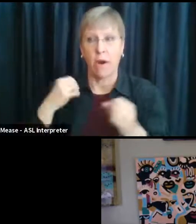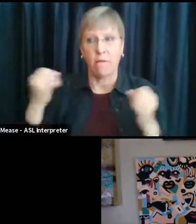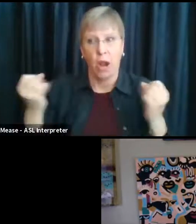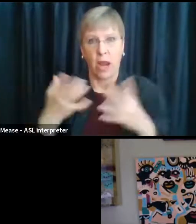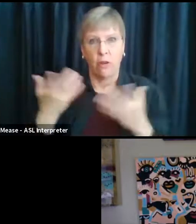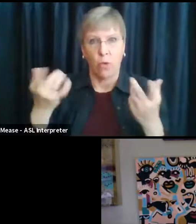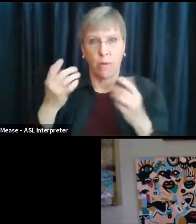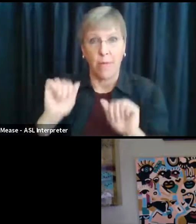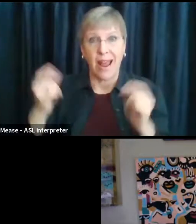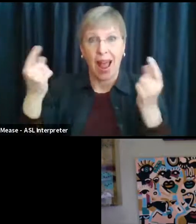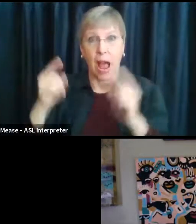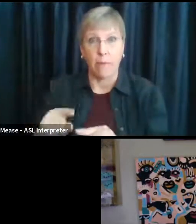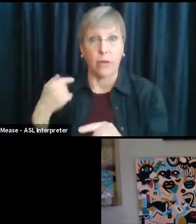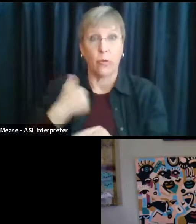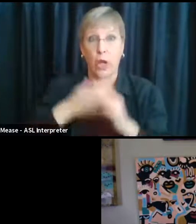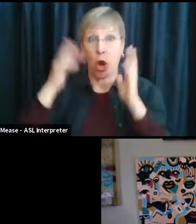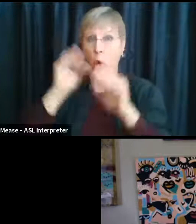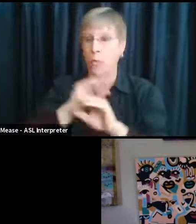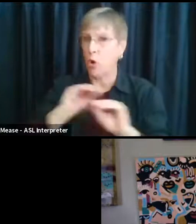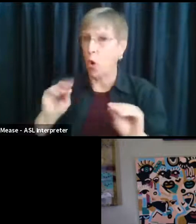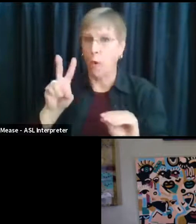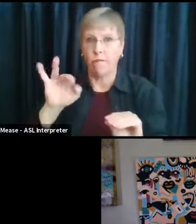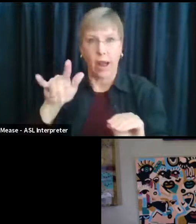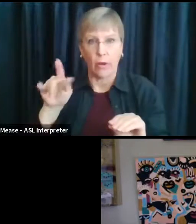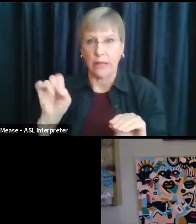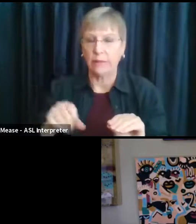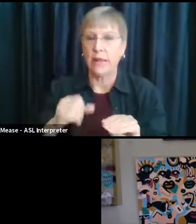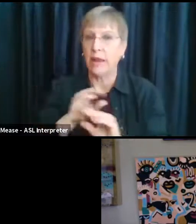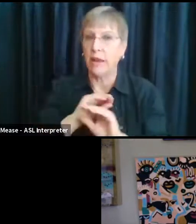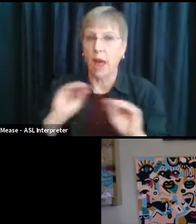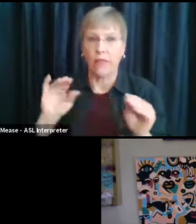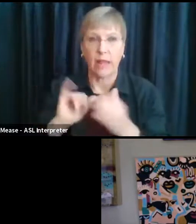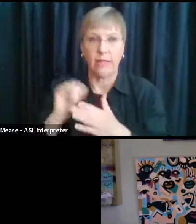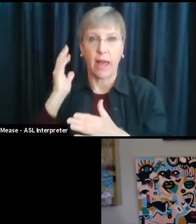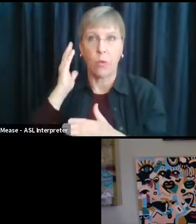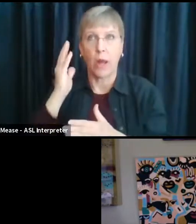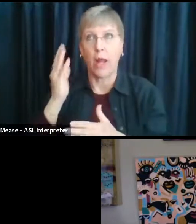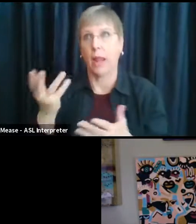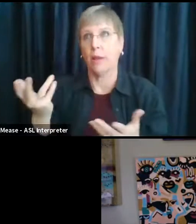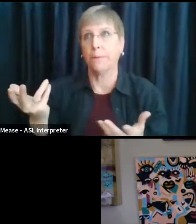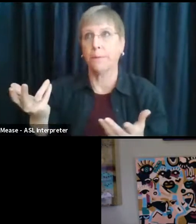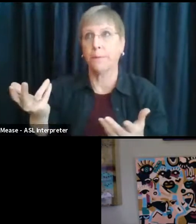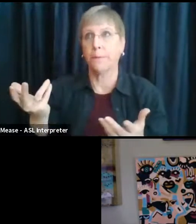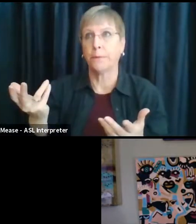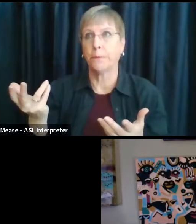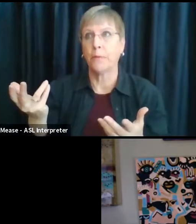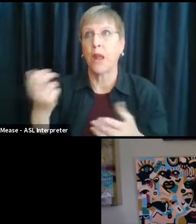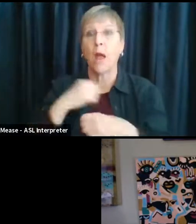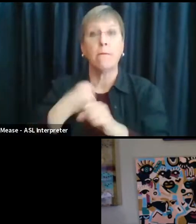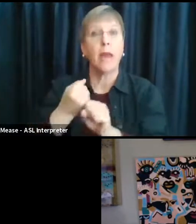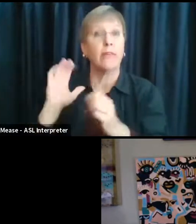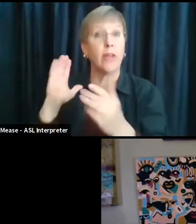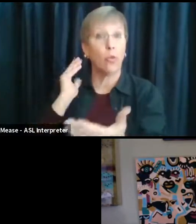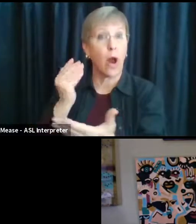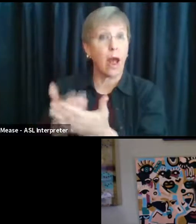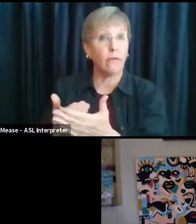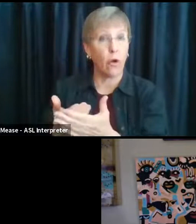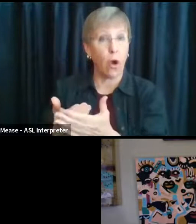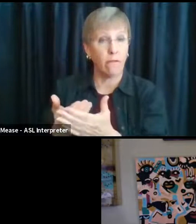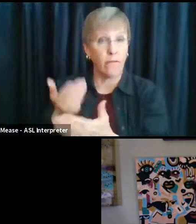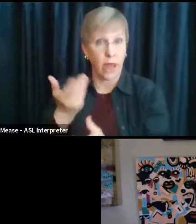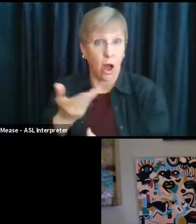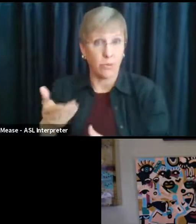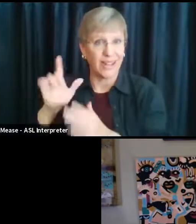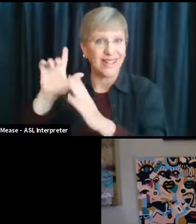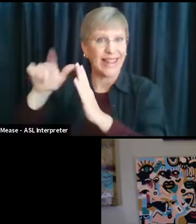might happen. We hope there will be no violence and nothing that will make the arrival of the objects later,